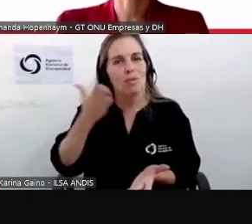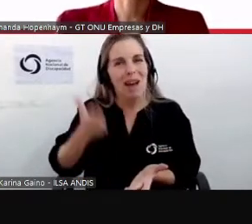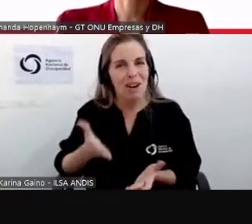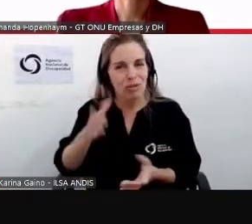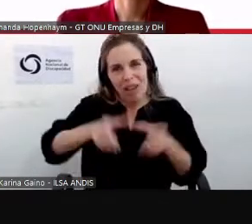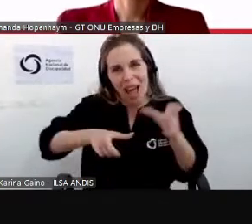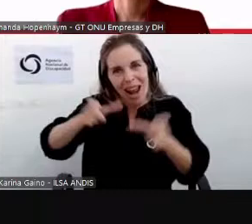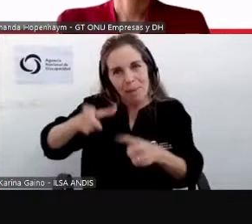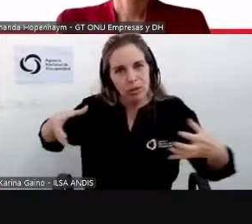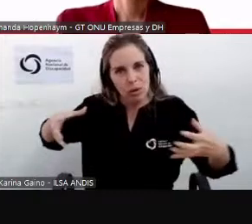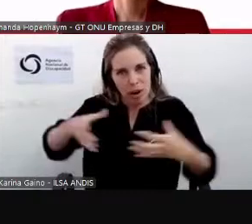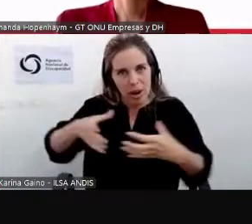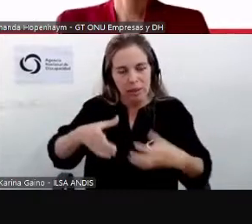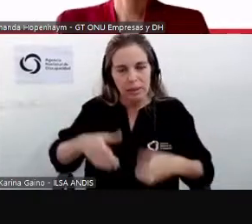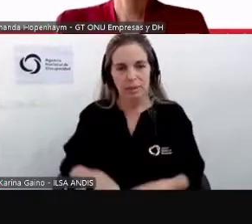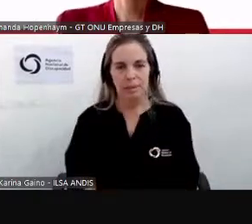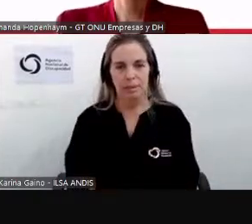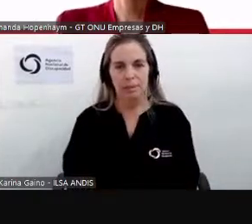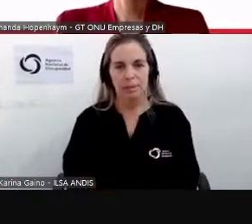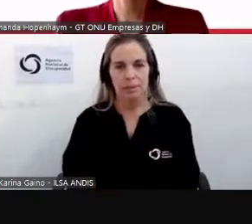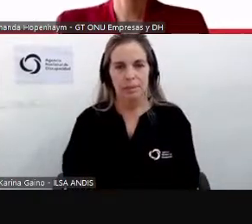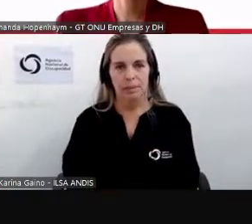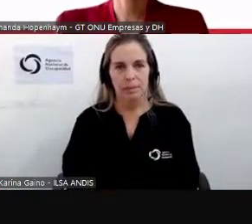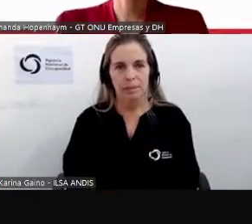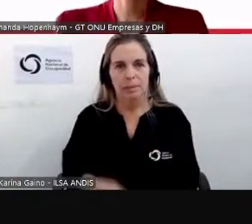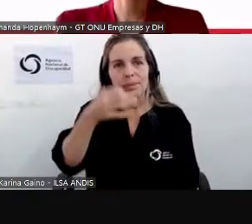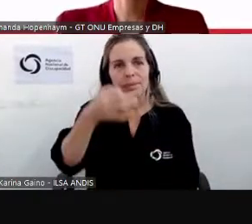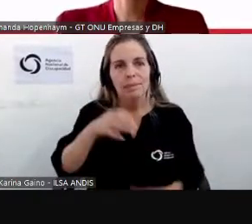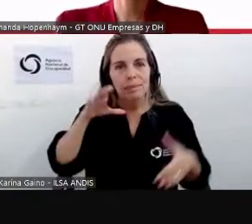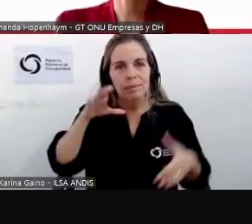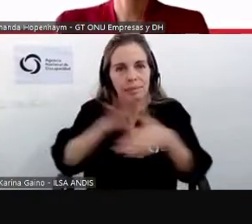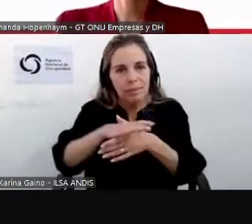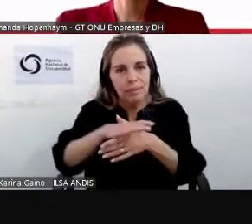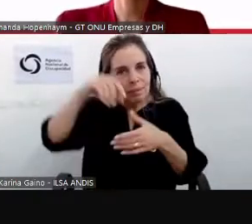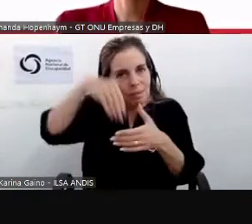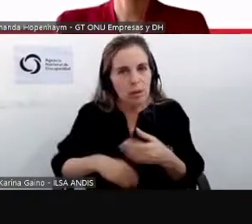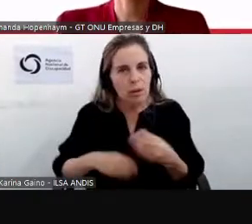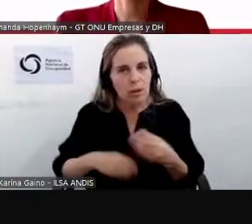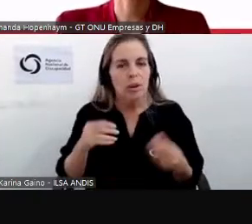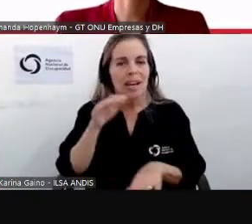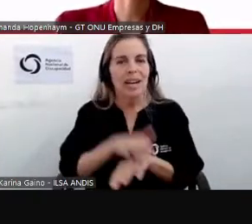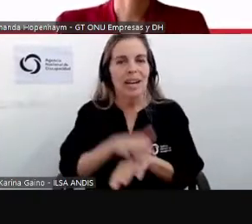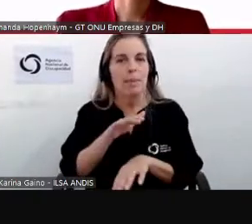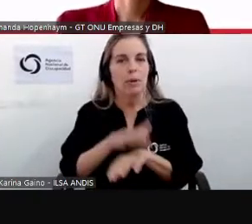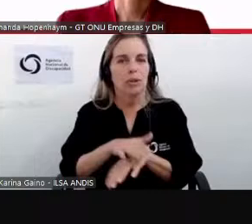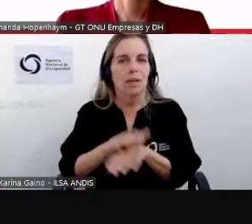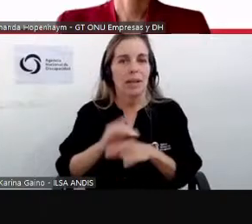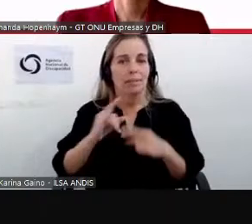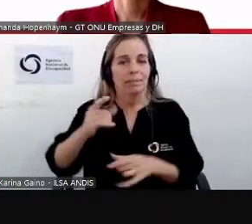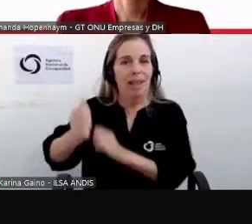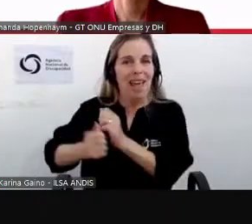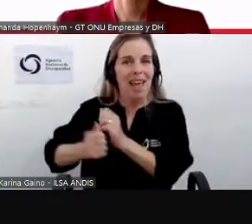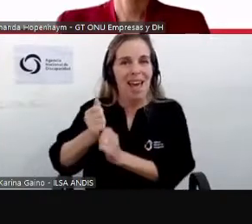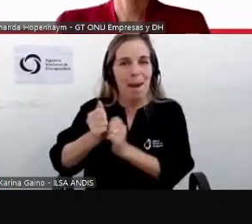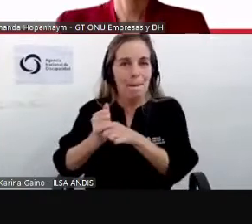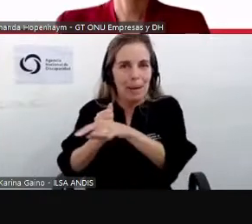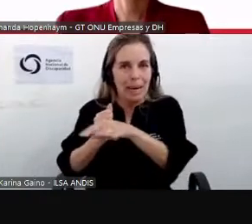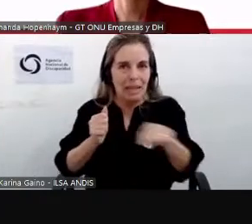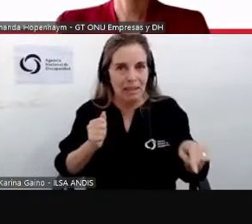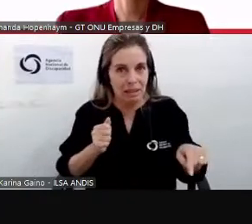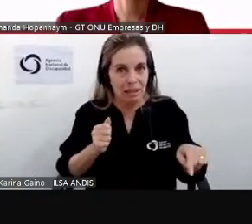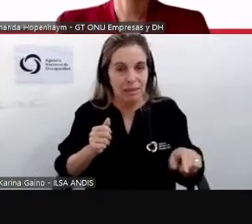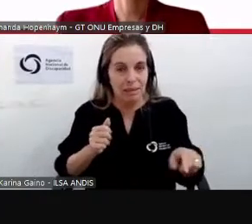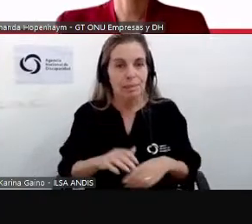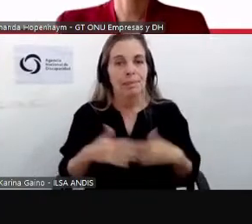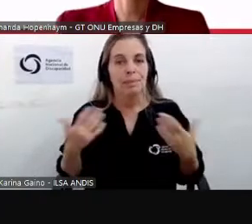by an independent expert team. We do not recommend that the company do it alone, because we do need those external eyes on us, and we must encourage the involvement of all